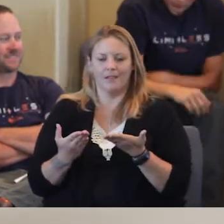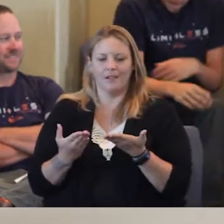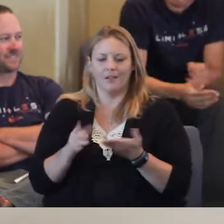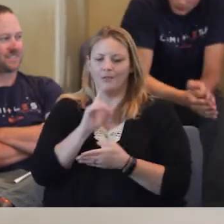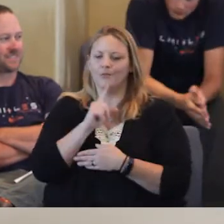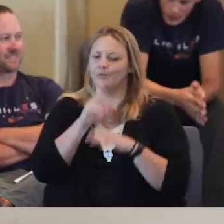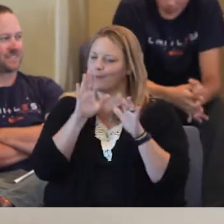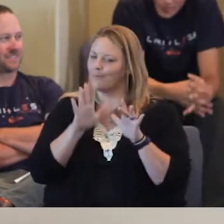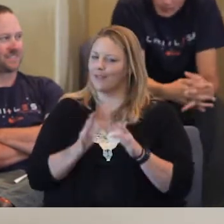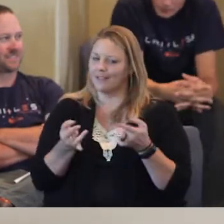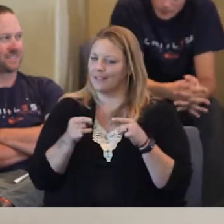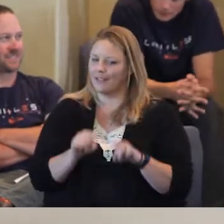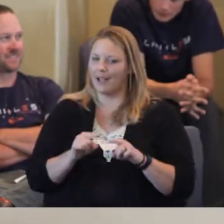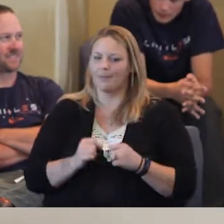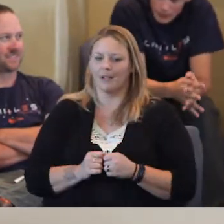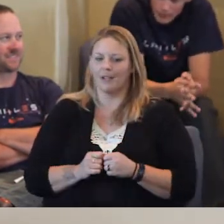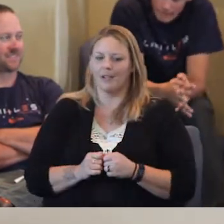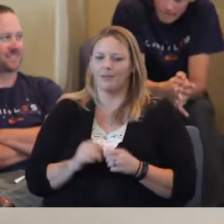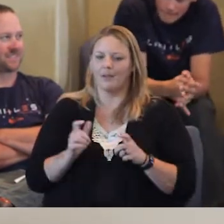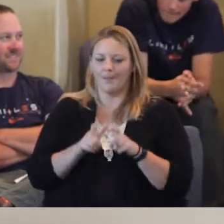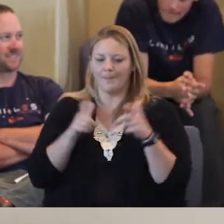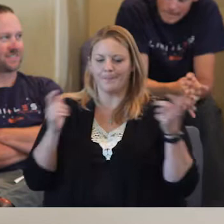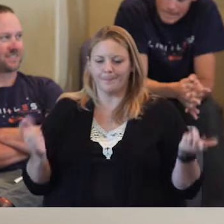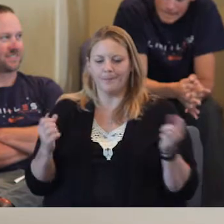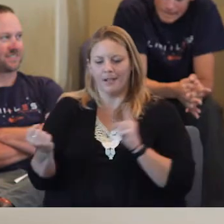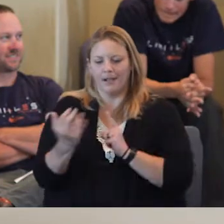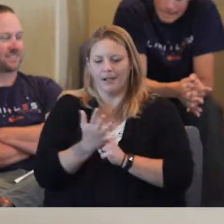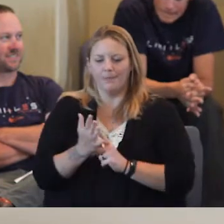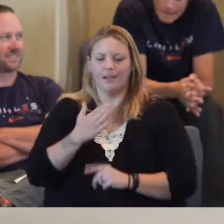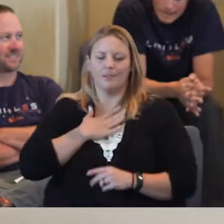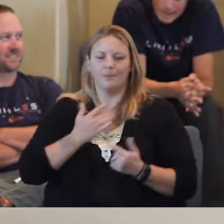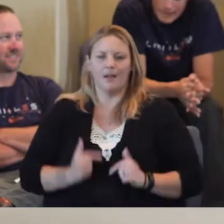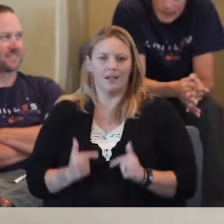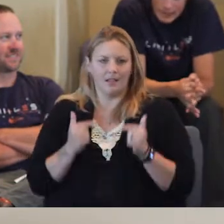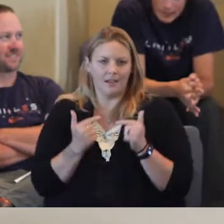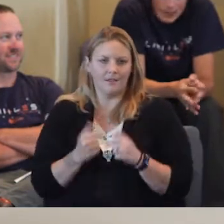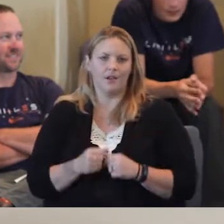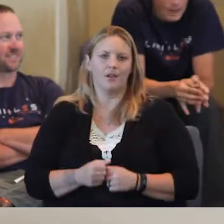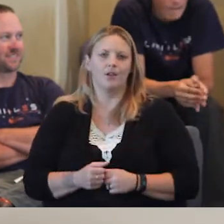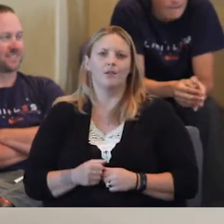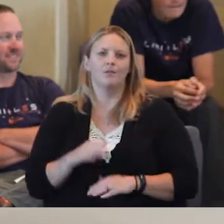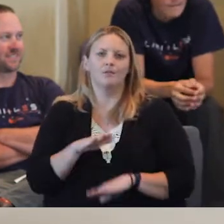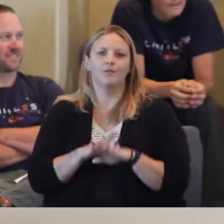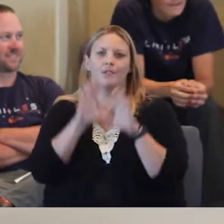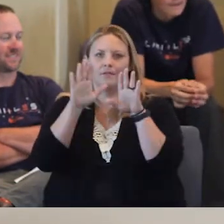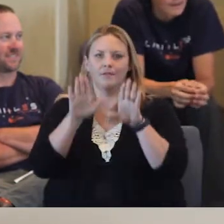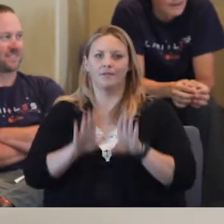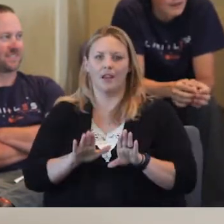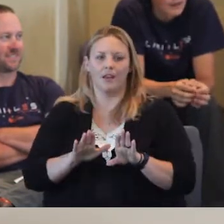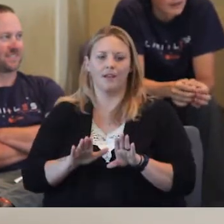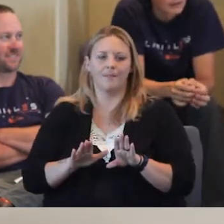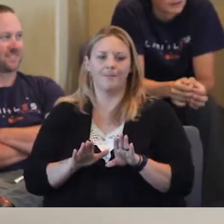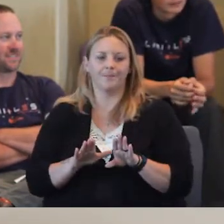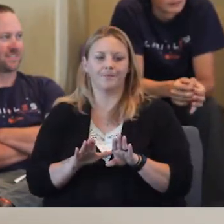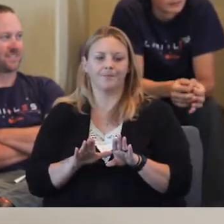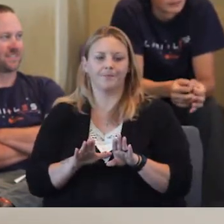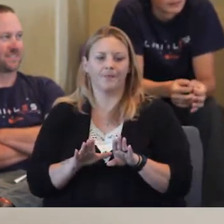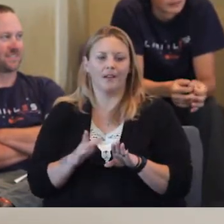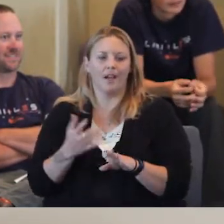Something that truly amazing happened, at least it was a big impact on my life, was when we were there on